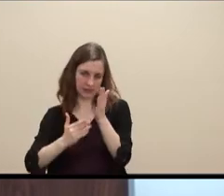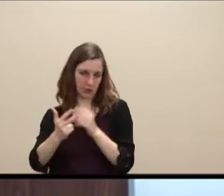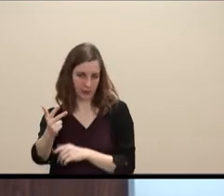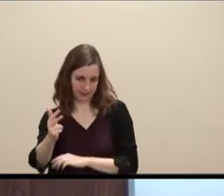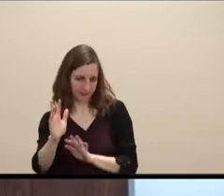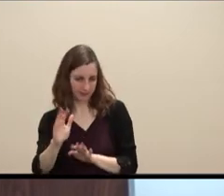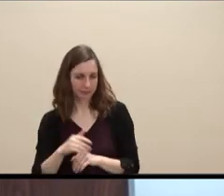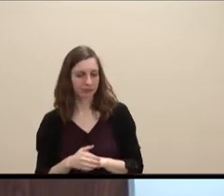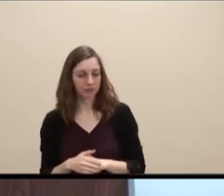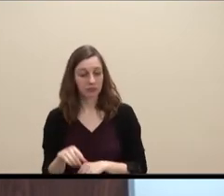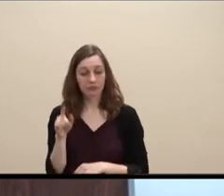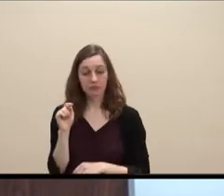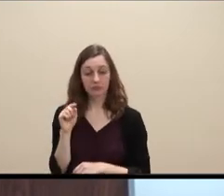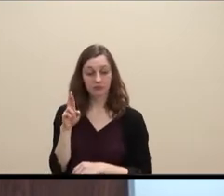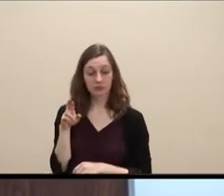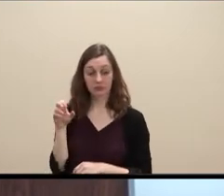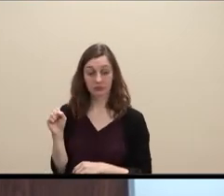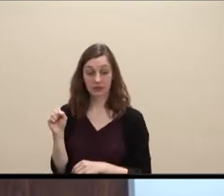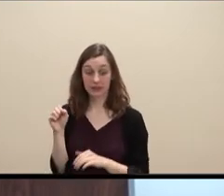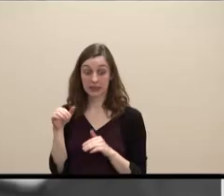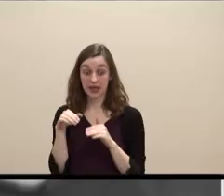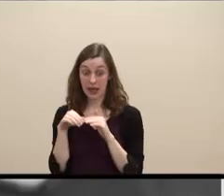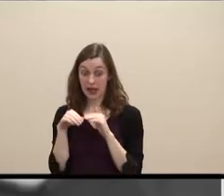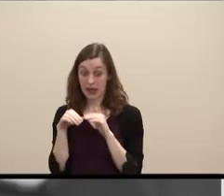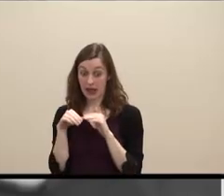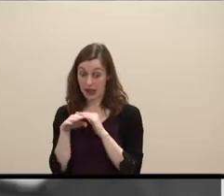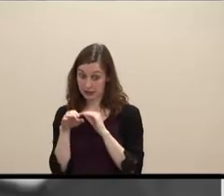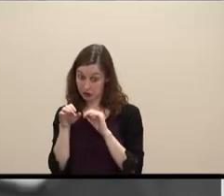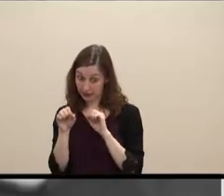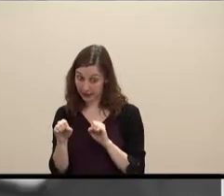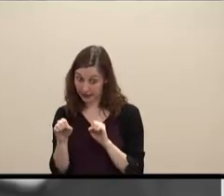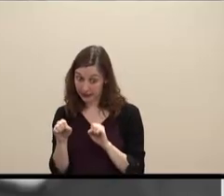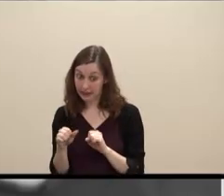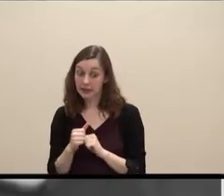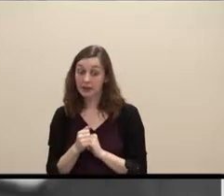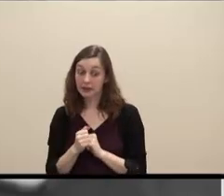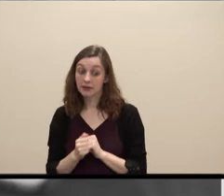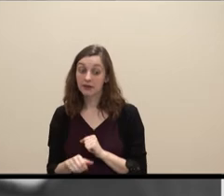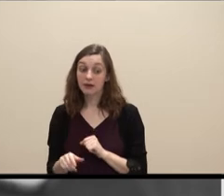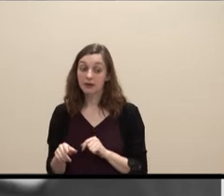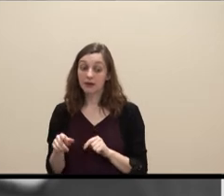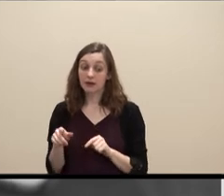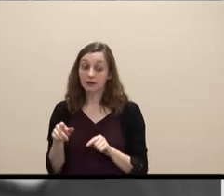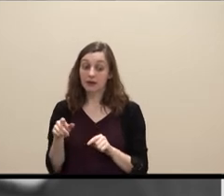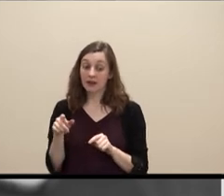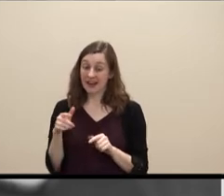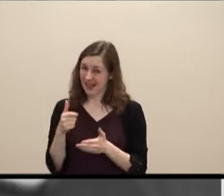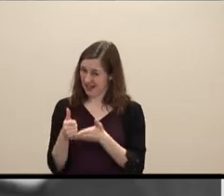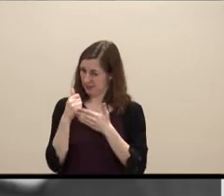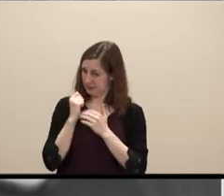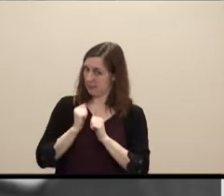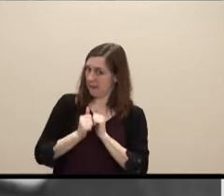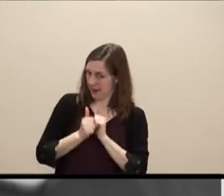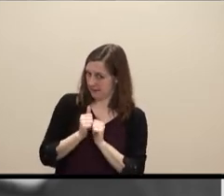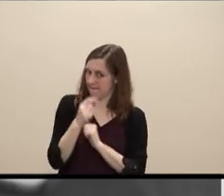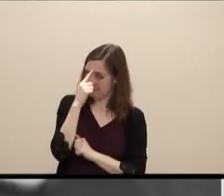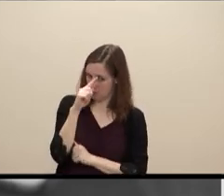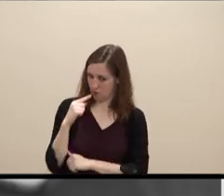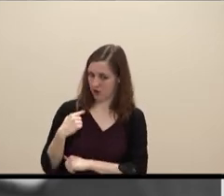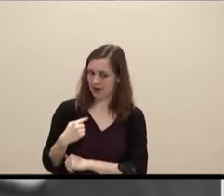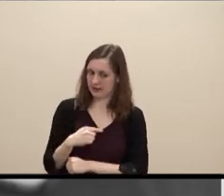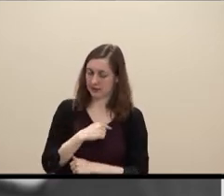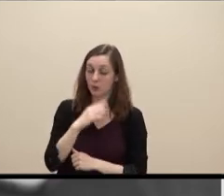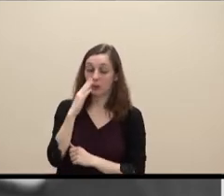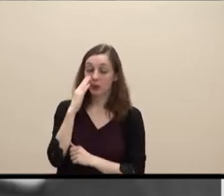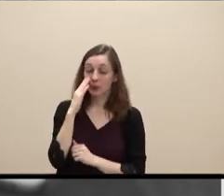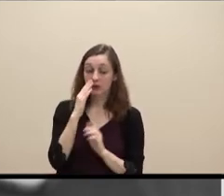TRS eligibility. This is also very important to keep us competitive. So we learned that districts can take the